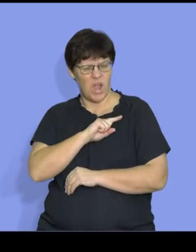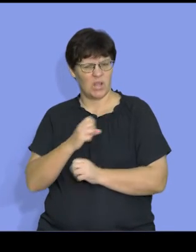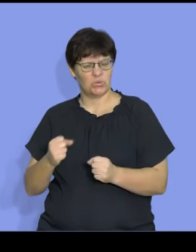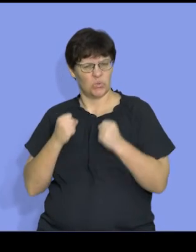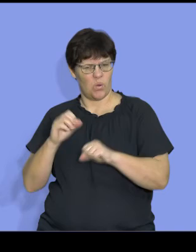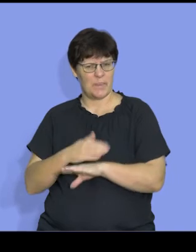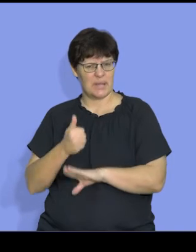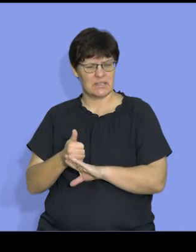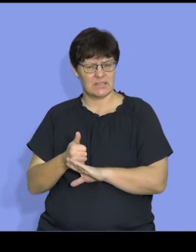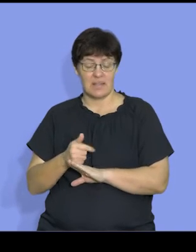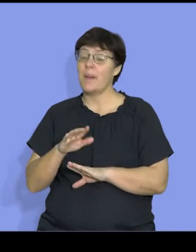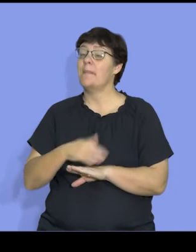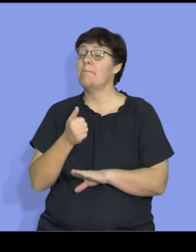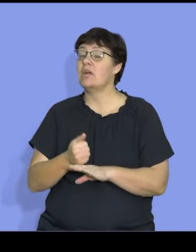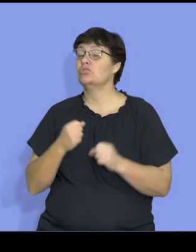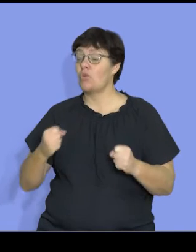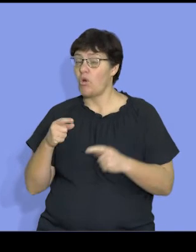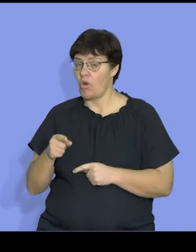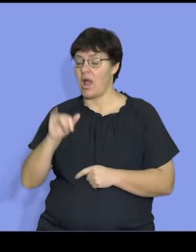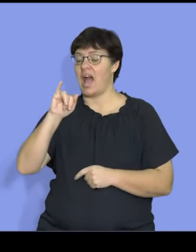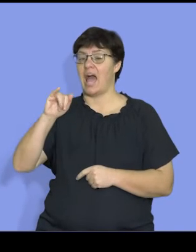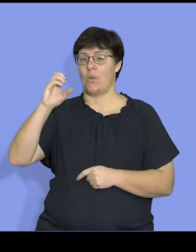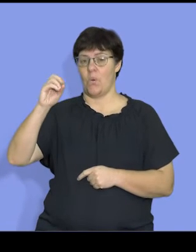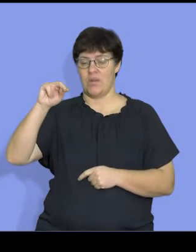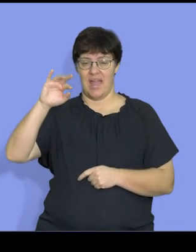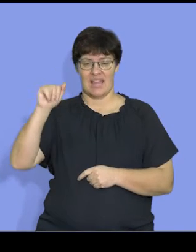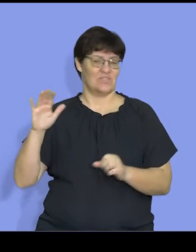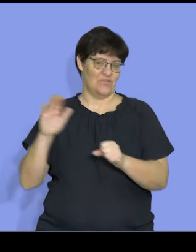We know that all strong bases, they ionize completely in